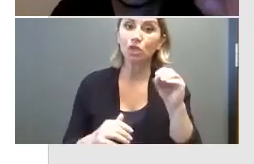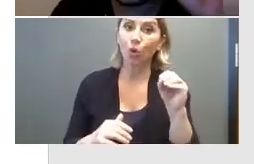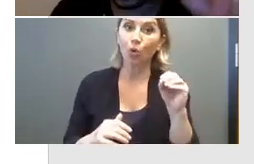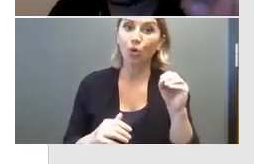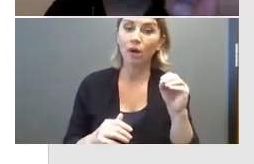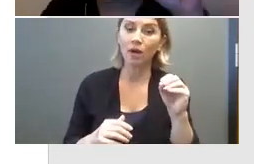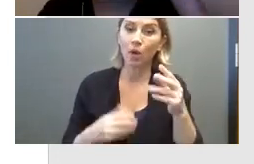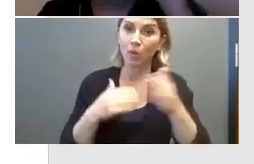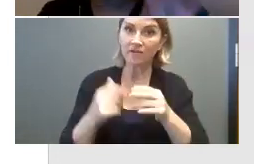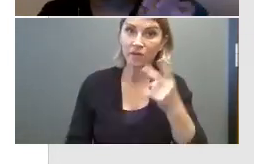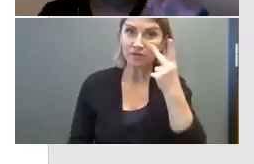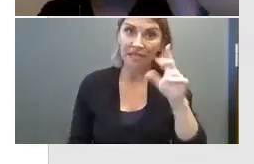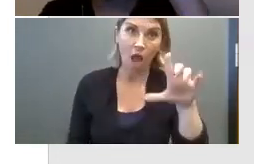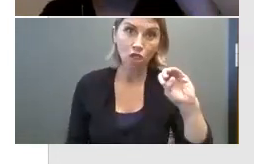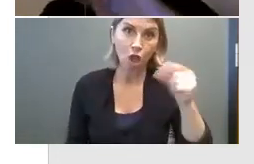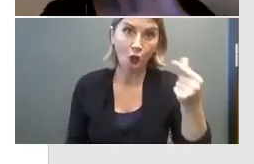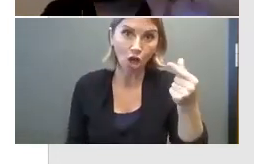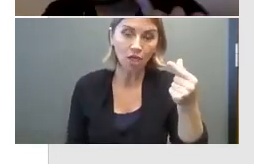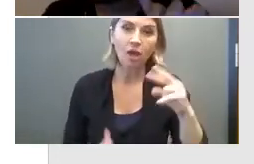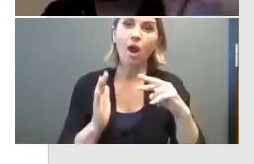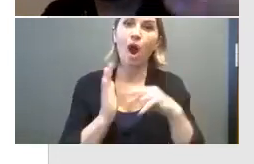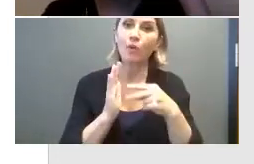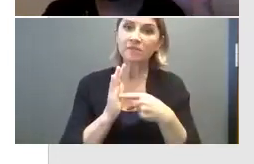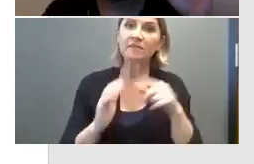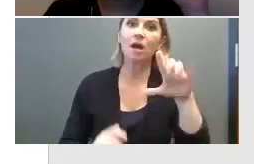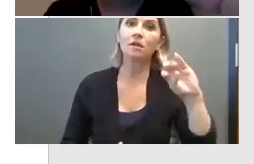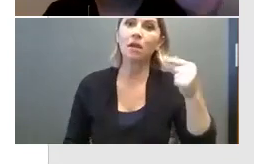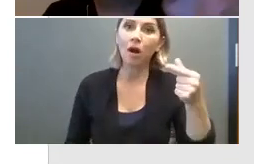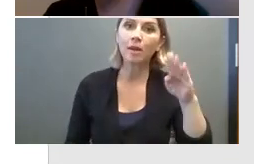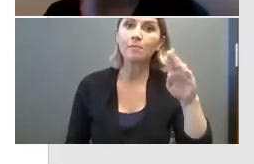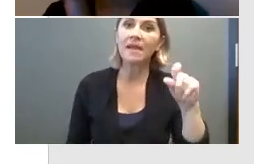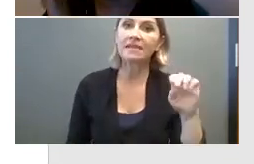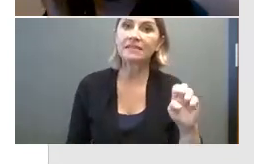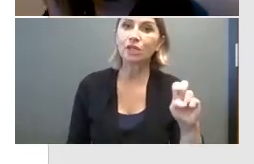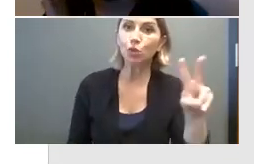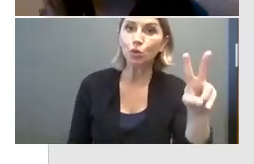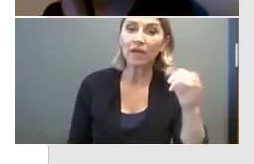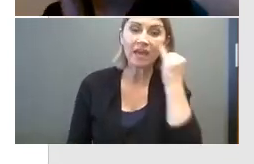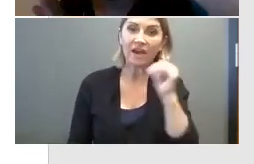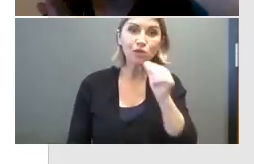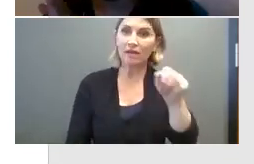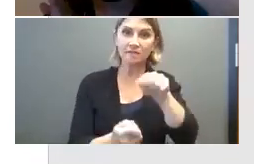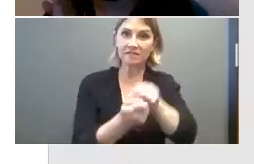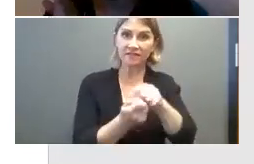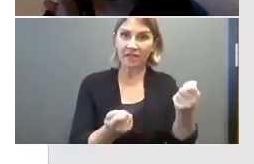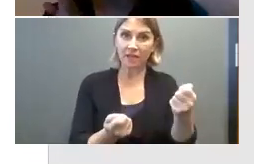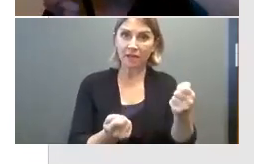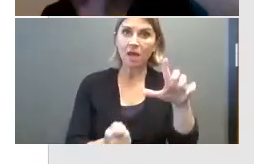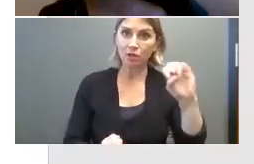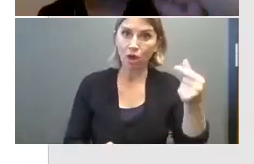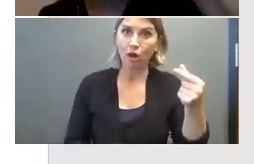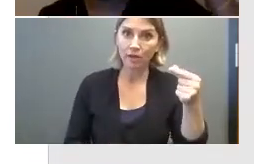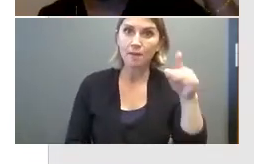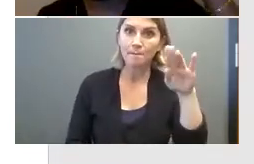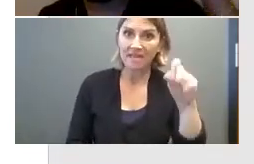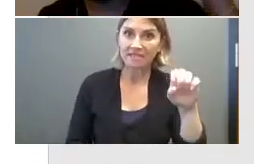whenever you see log, it always means log base 2. If I do not specify it separately, it is going to be log base 2.